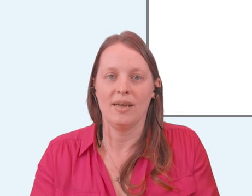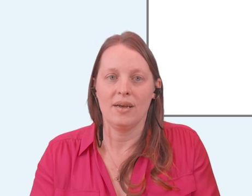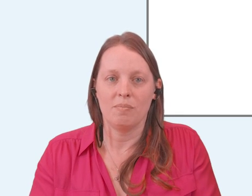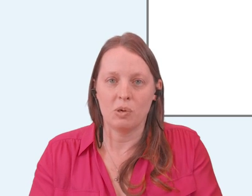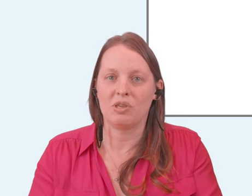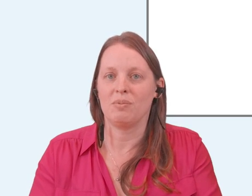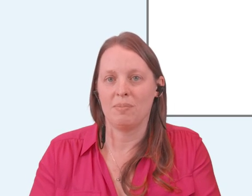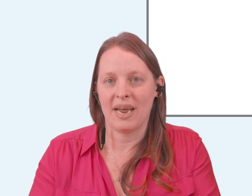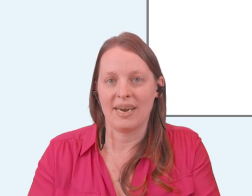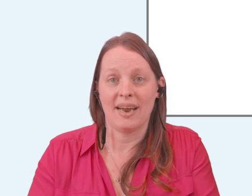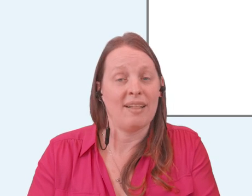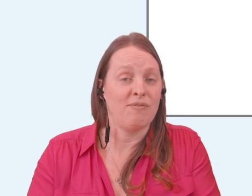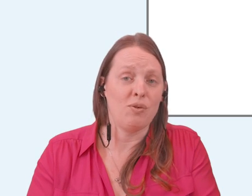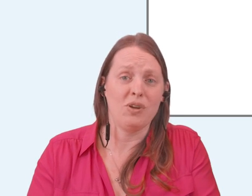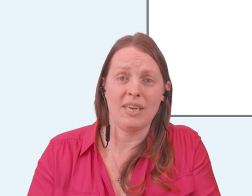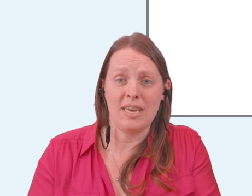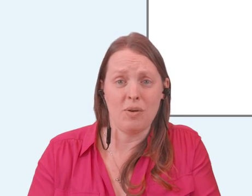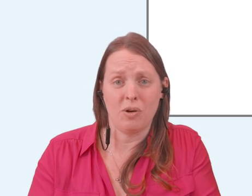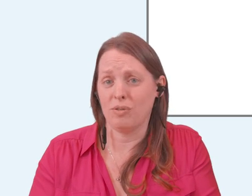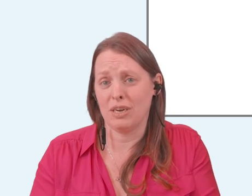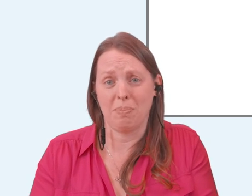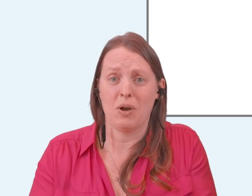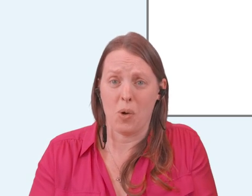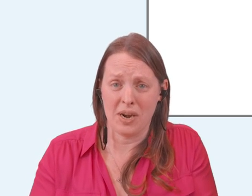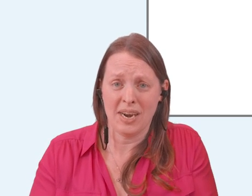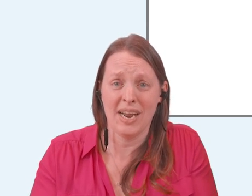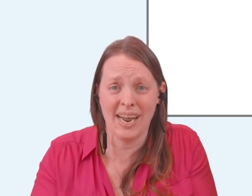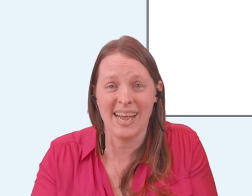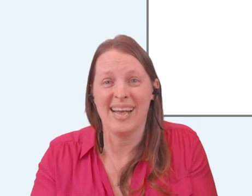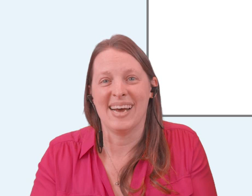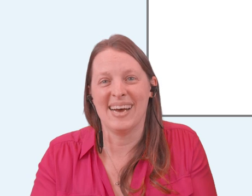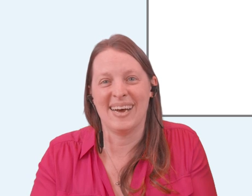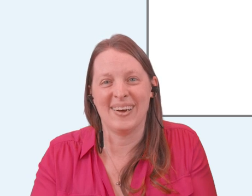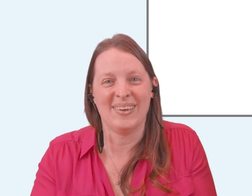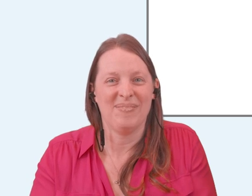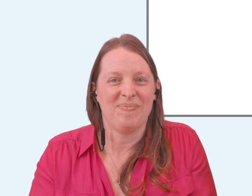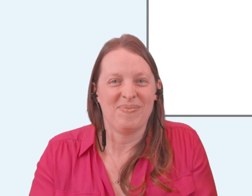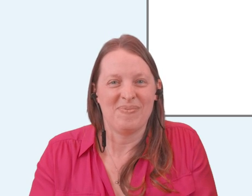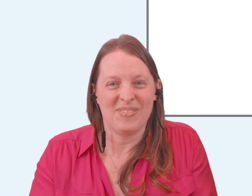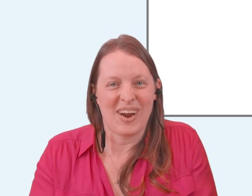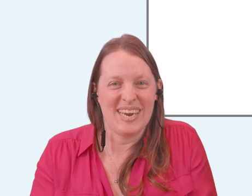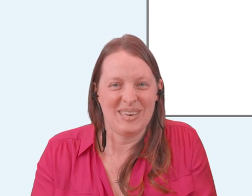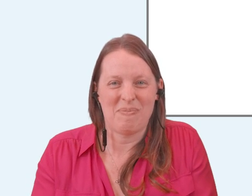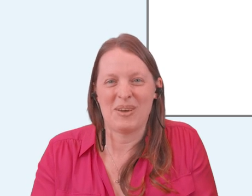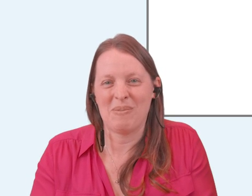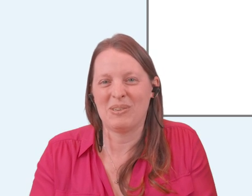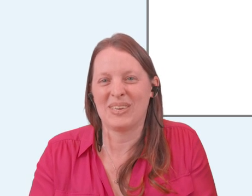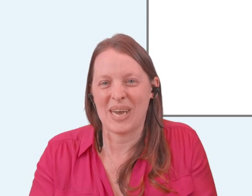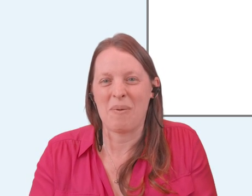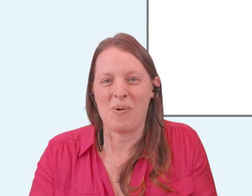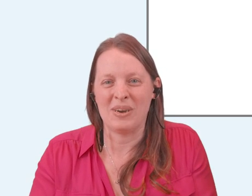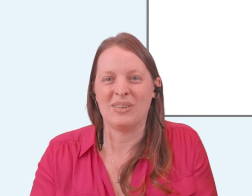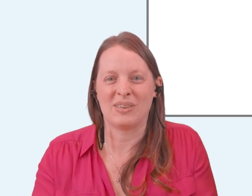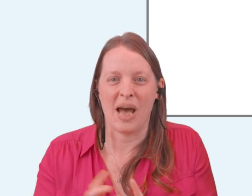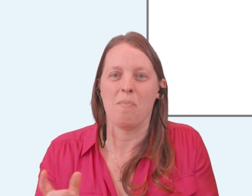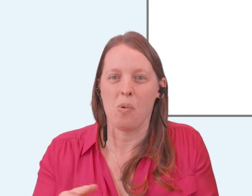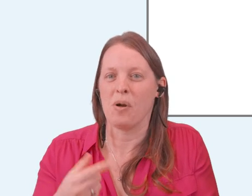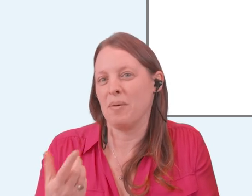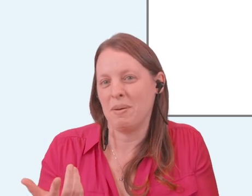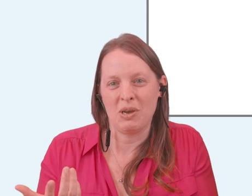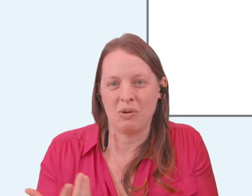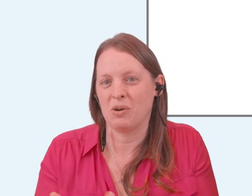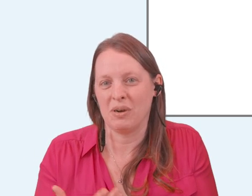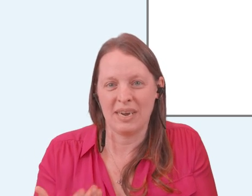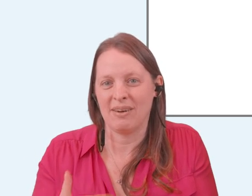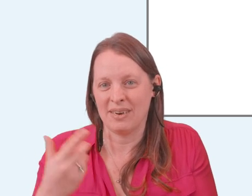that most symptomatic canal. If they're really equal, just pick one. uh, right? But most of the time, one has got